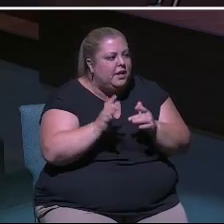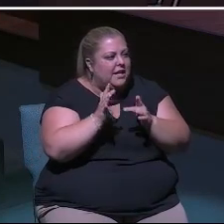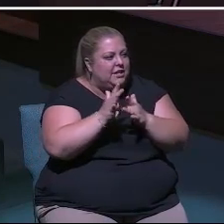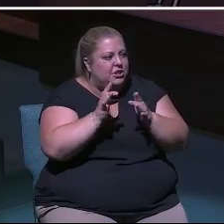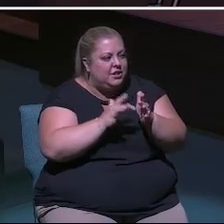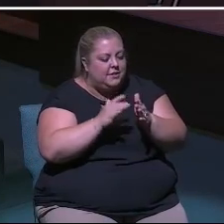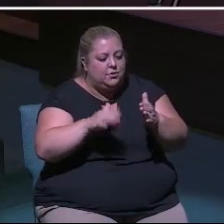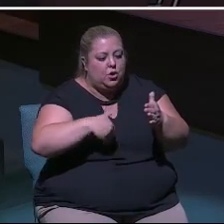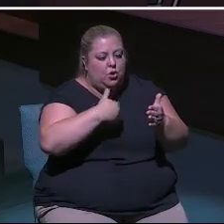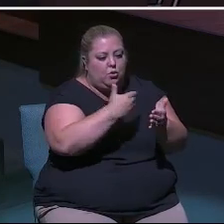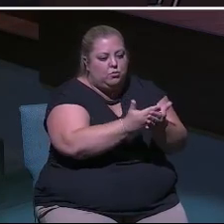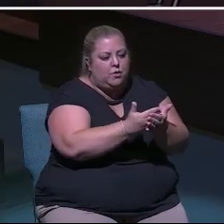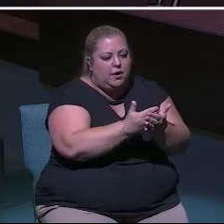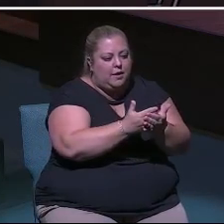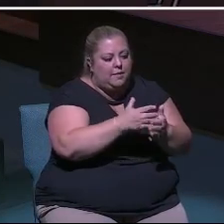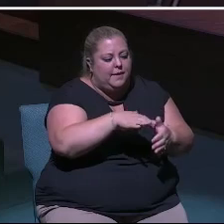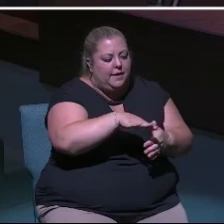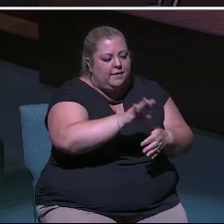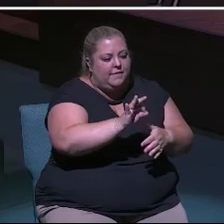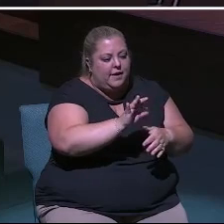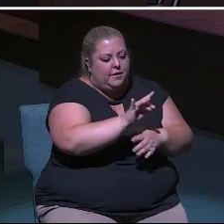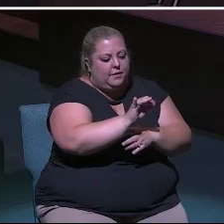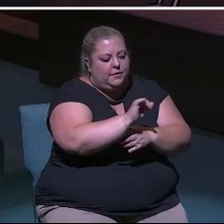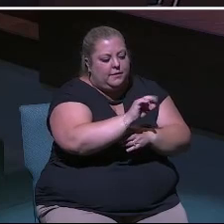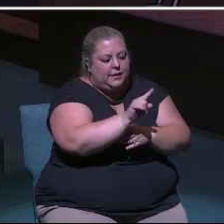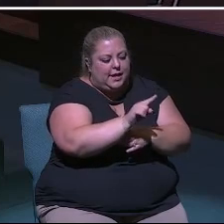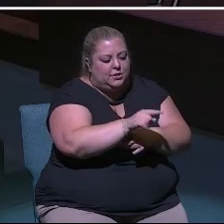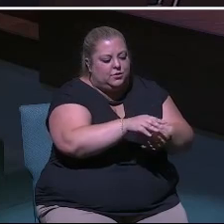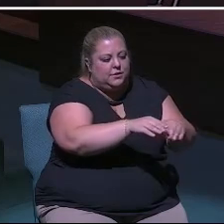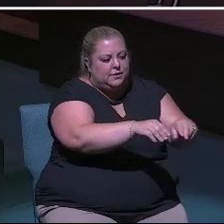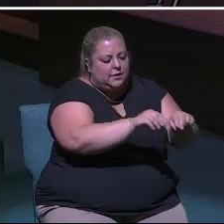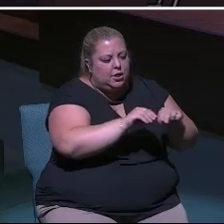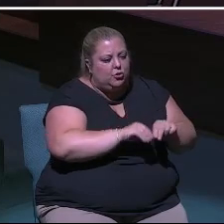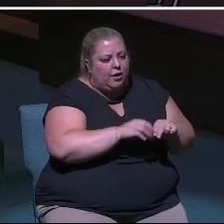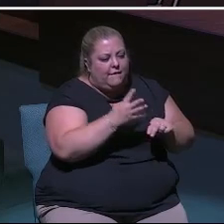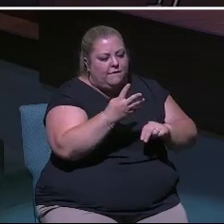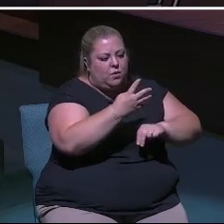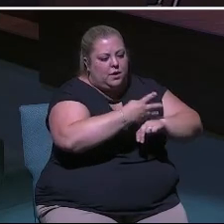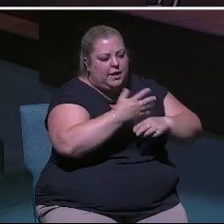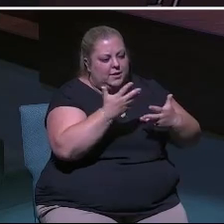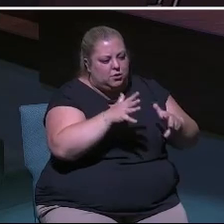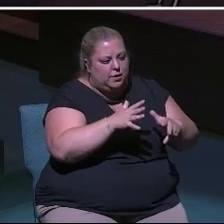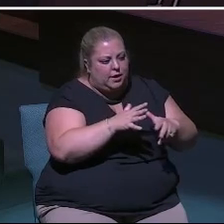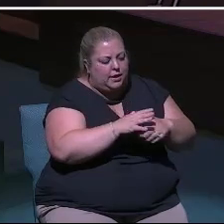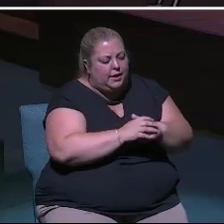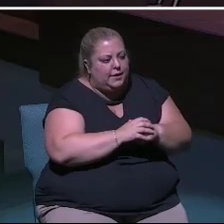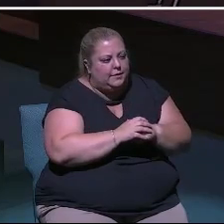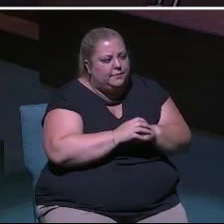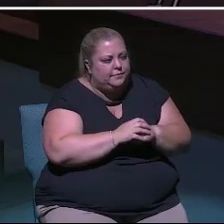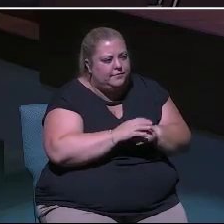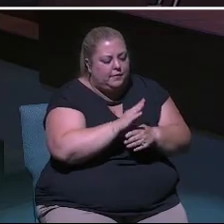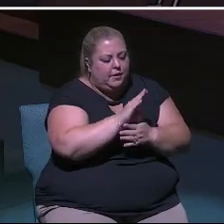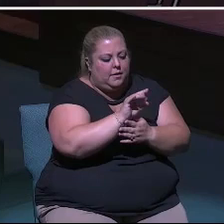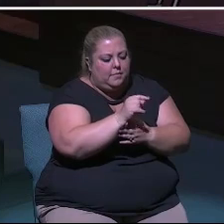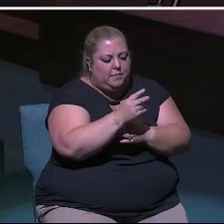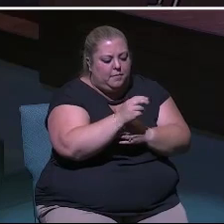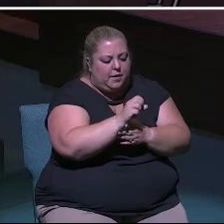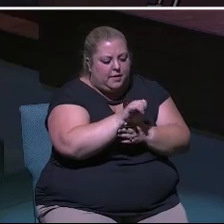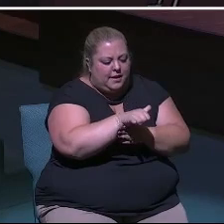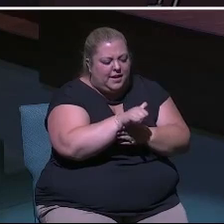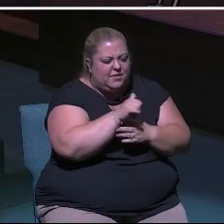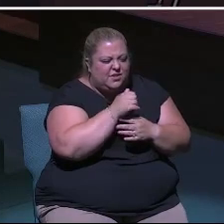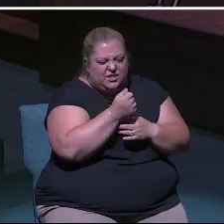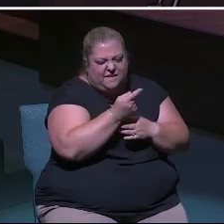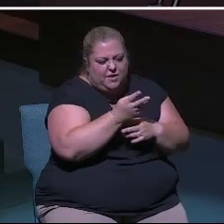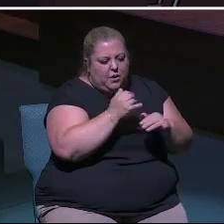says when he came that he found that they had laid him in the grave 4 days already. Now, Bethany was nigh unto Jerusalem, about 15 furlongs off, a few miles